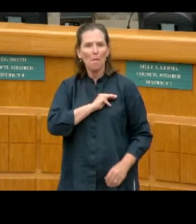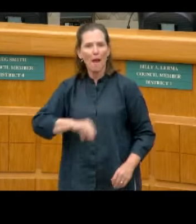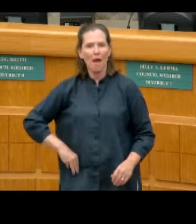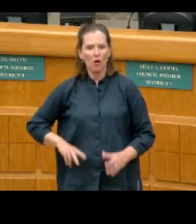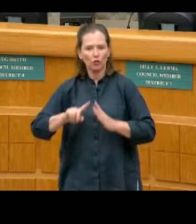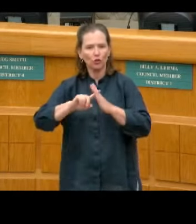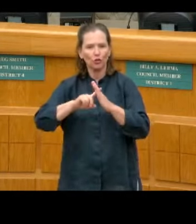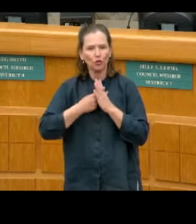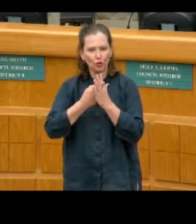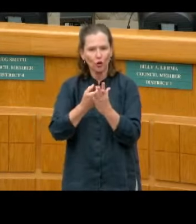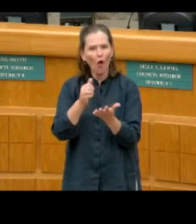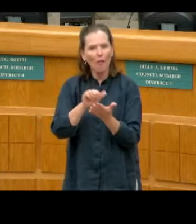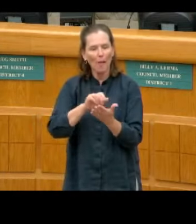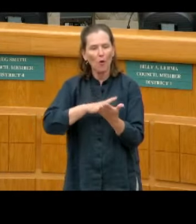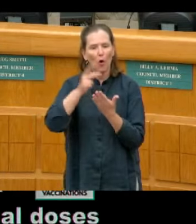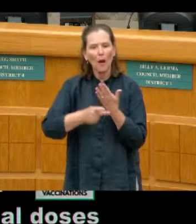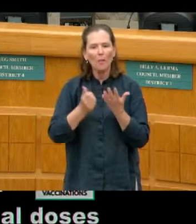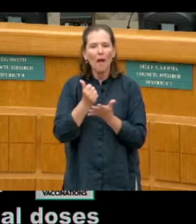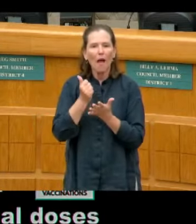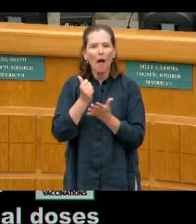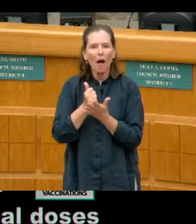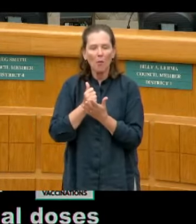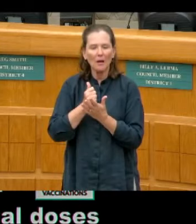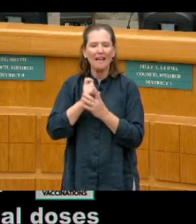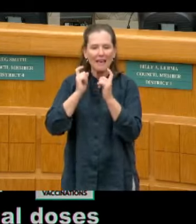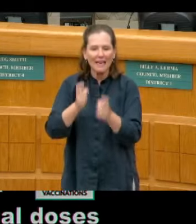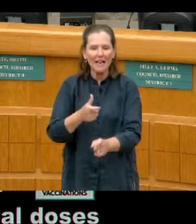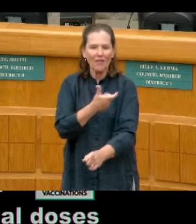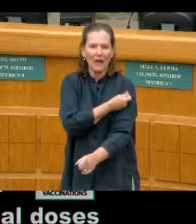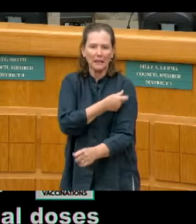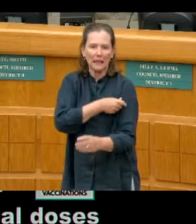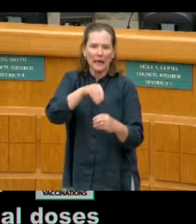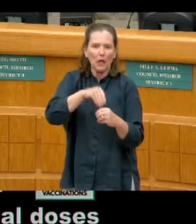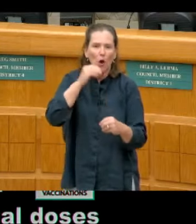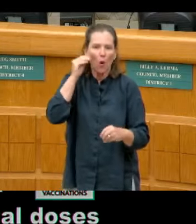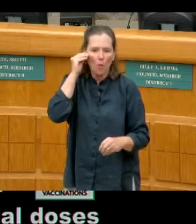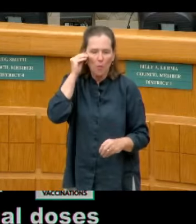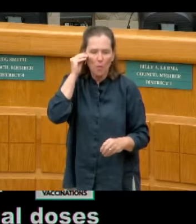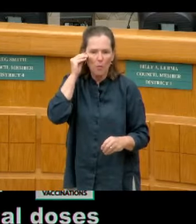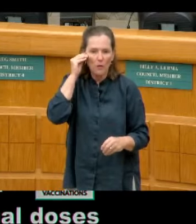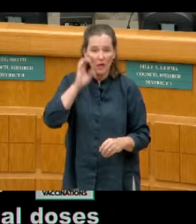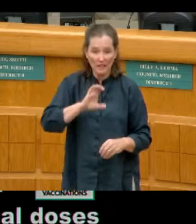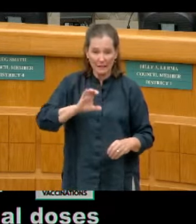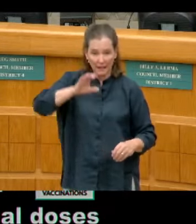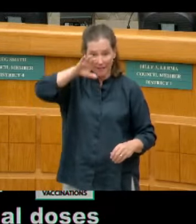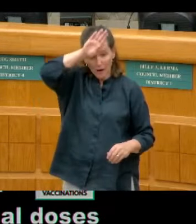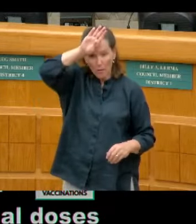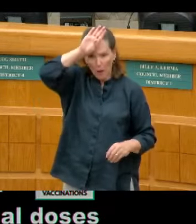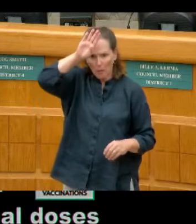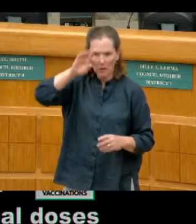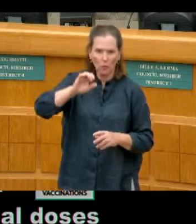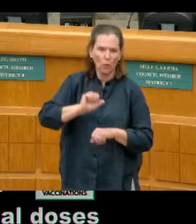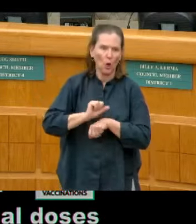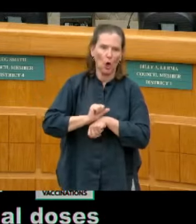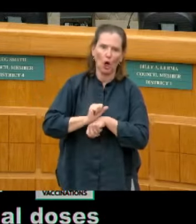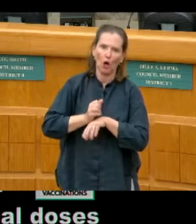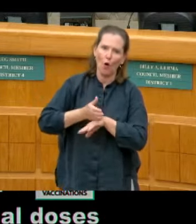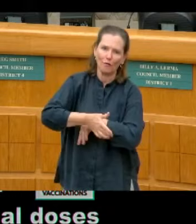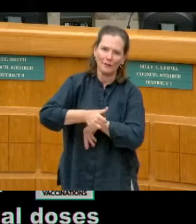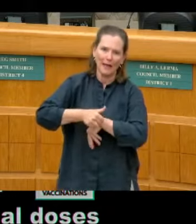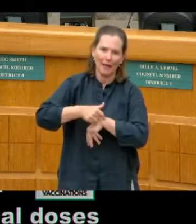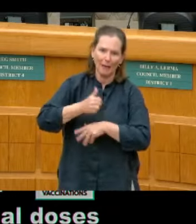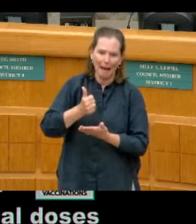Christi Fire Department is working double time to provide those vaccines to you. They are providing first, second, and additional doses to those